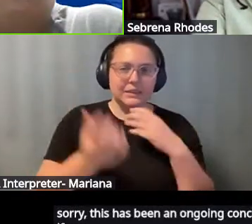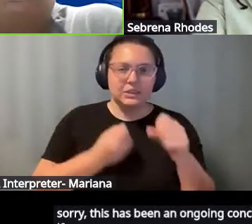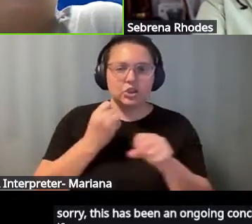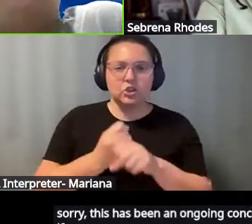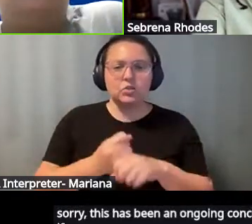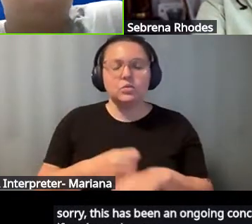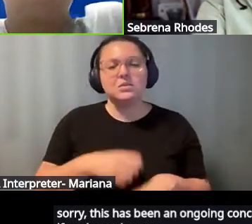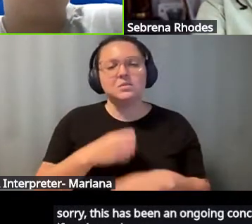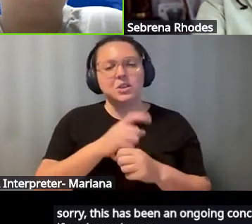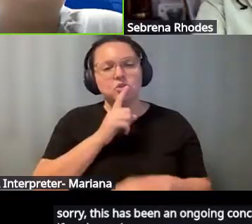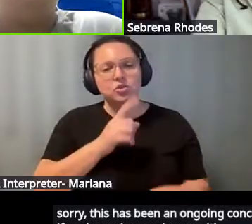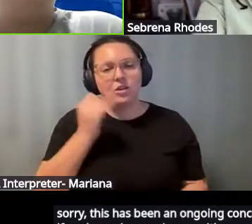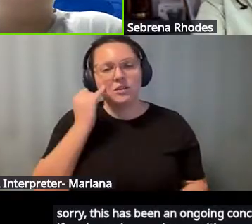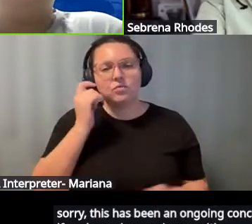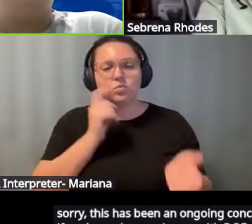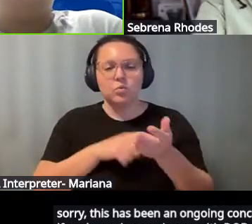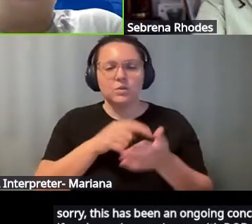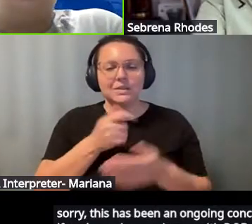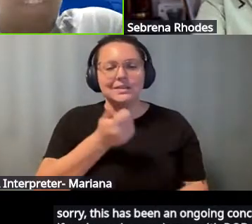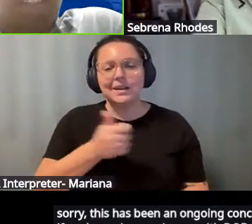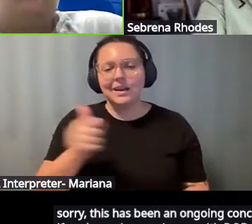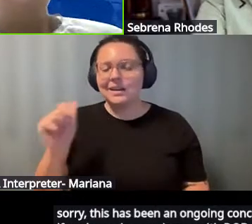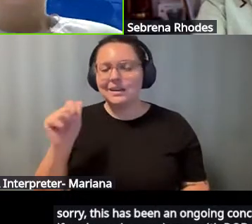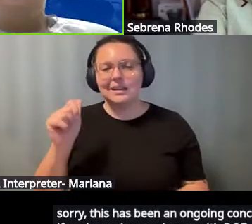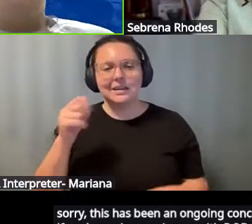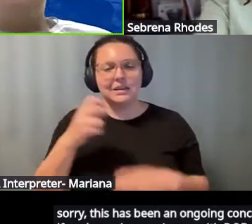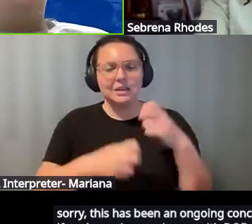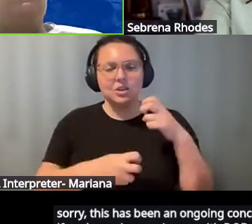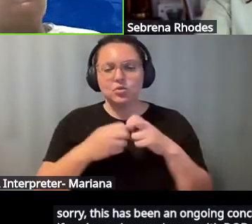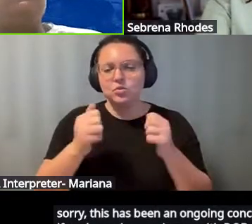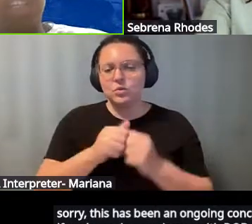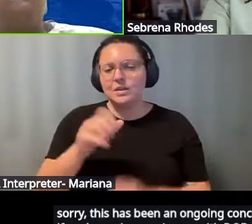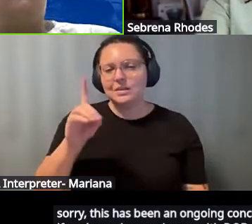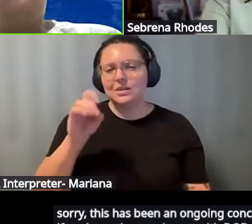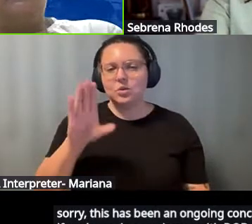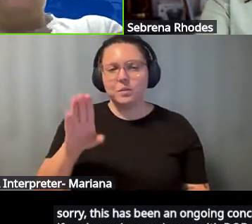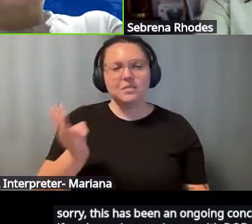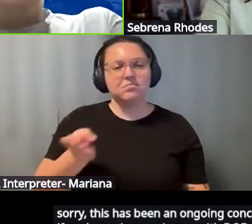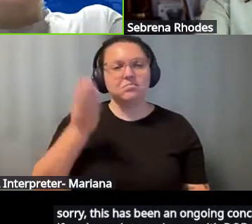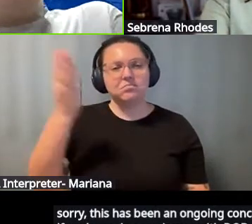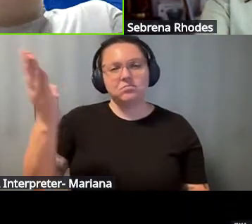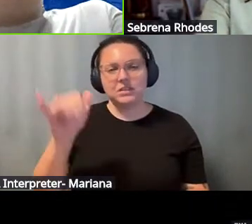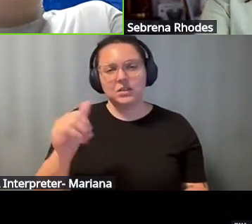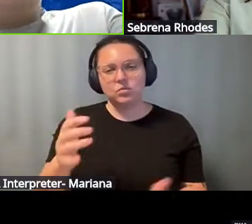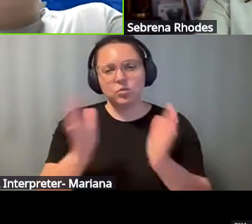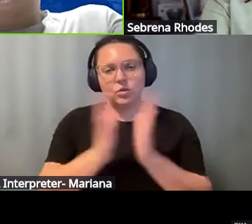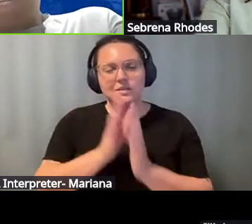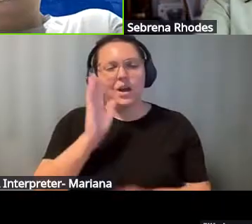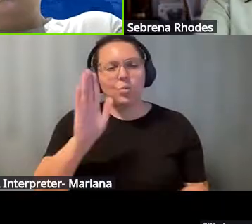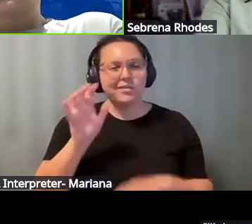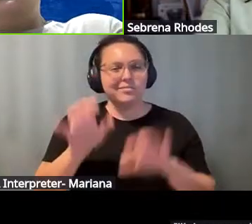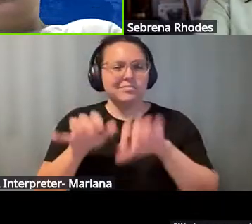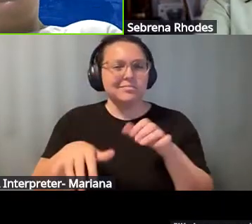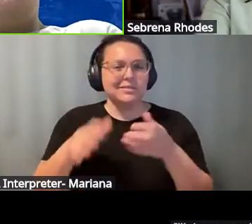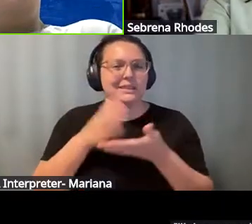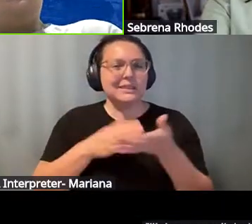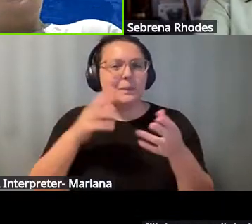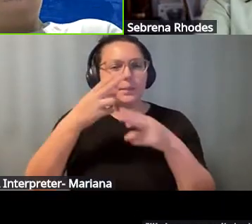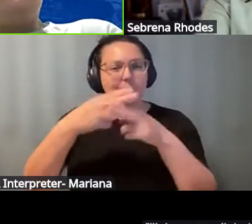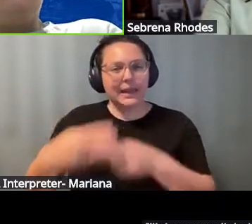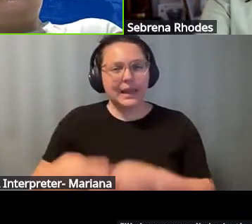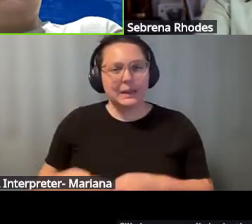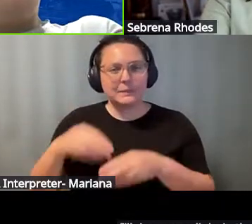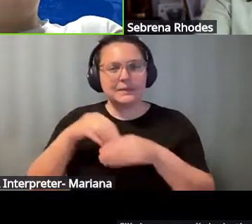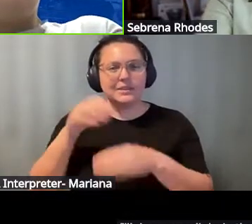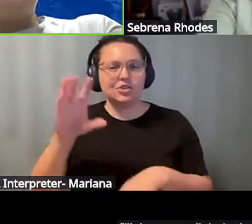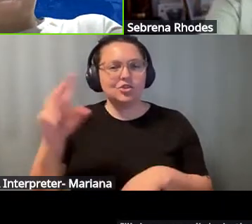any issues with DOB, please continue to submit those requests. I'll drop some links in the chat at the end of me speaking.